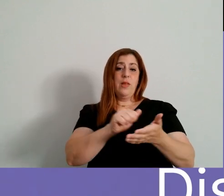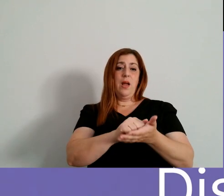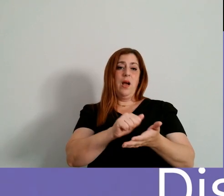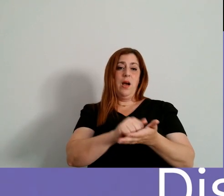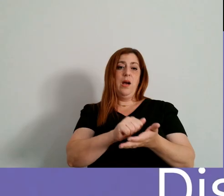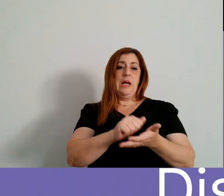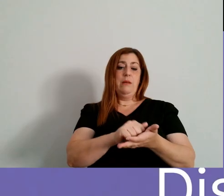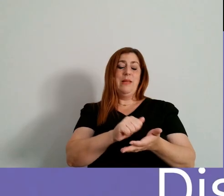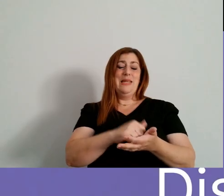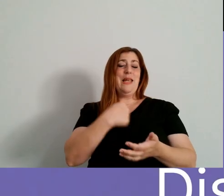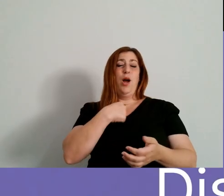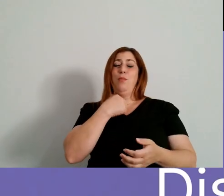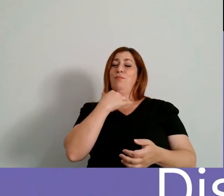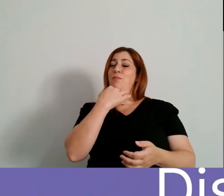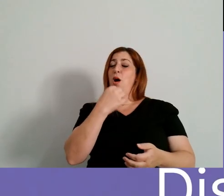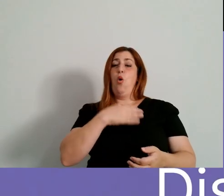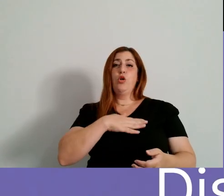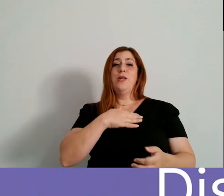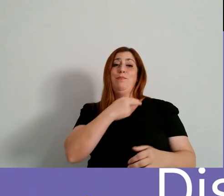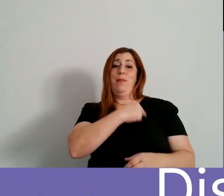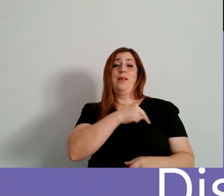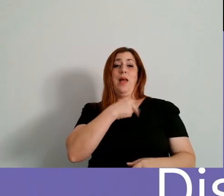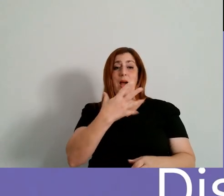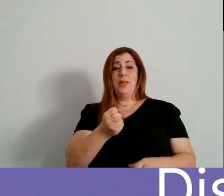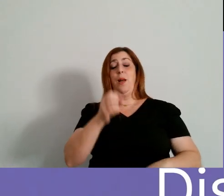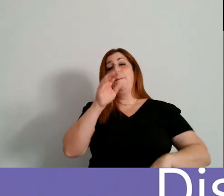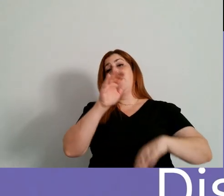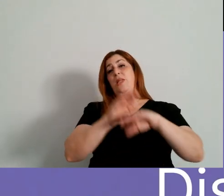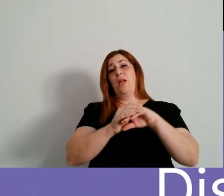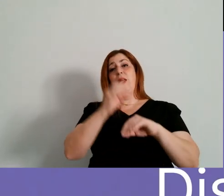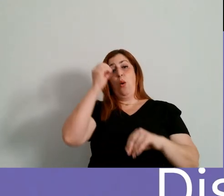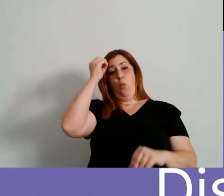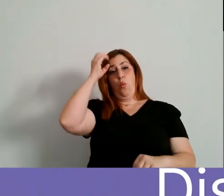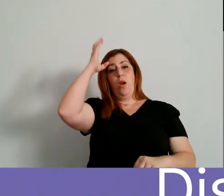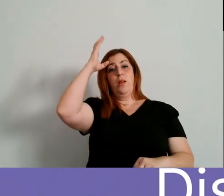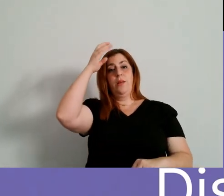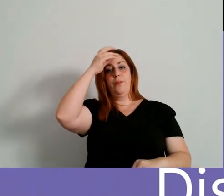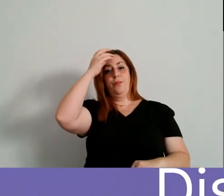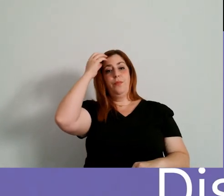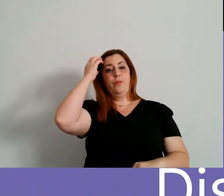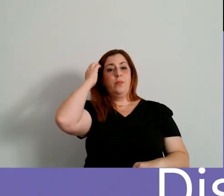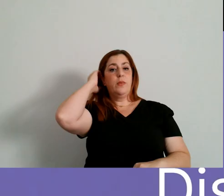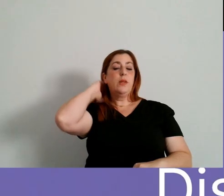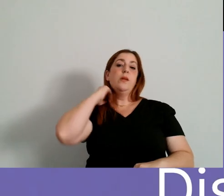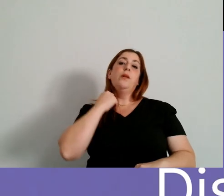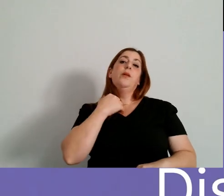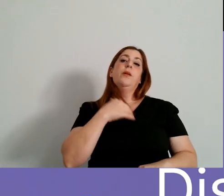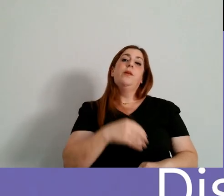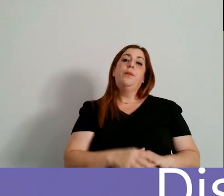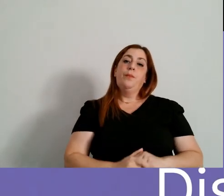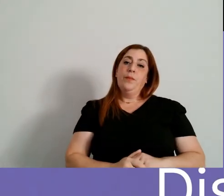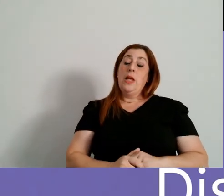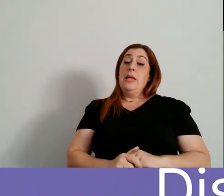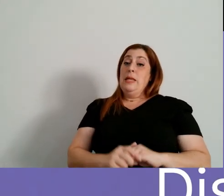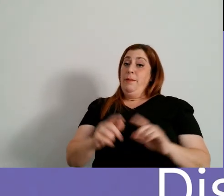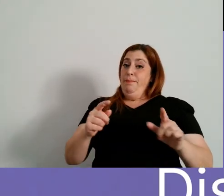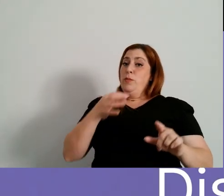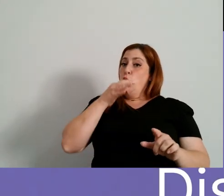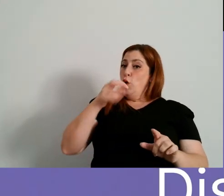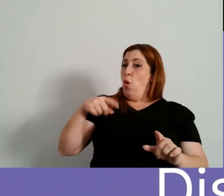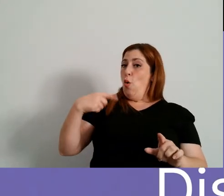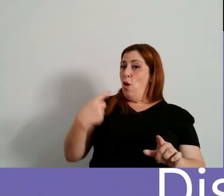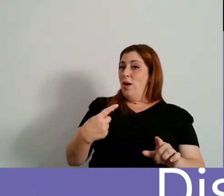I really don't believe that we do have the level of awareness we need. Is there updated studies to why there's a spike of recent years of